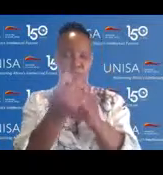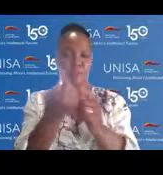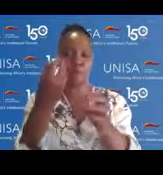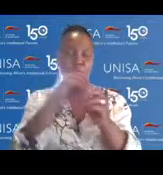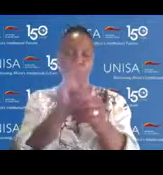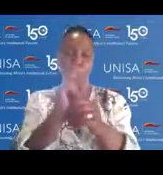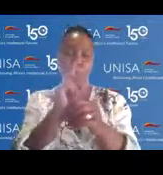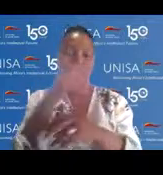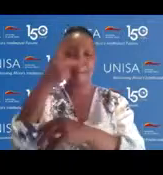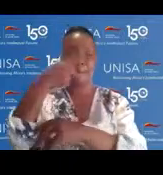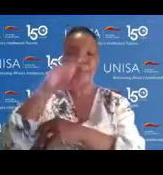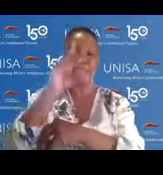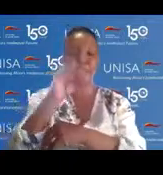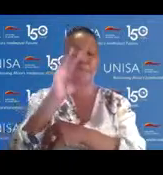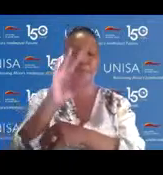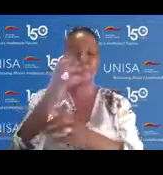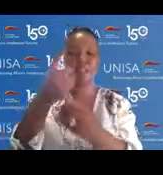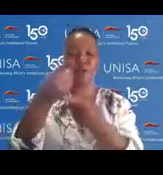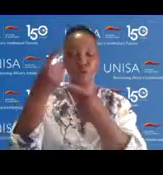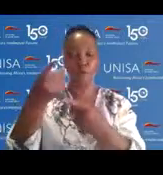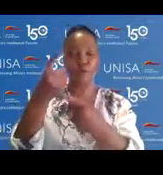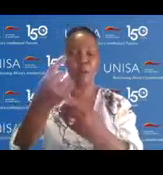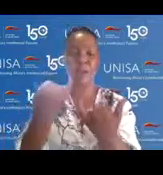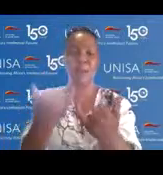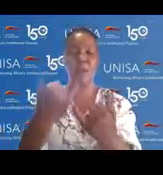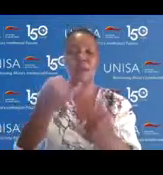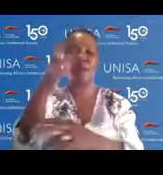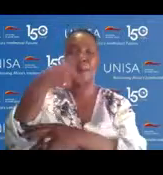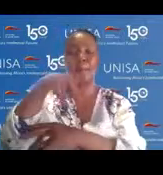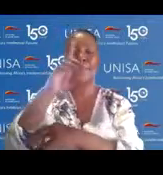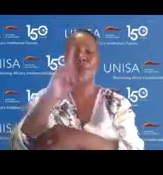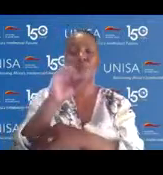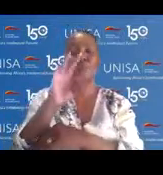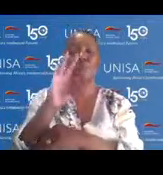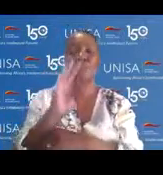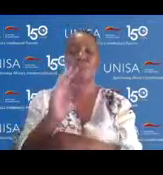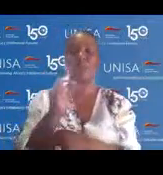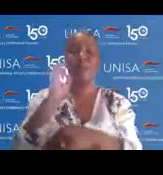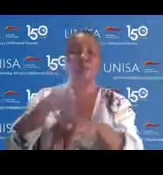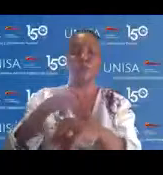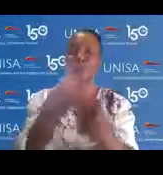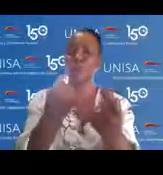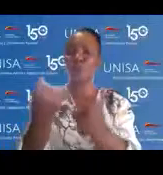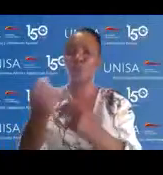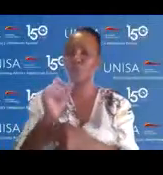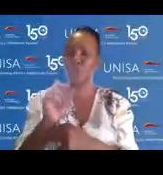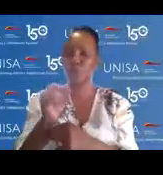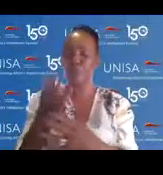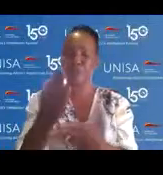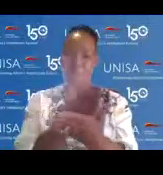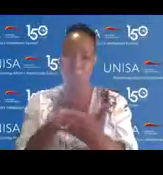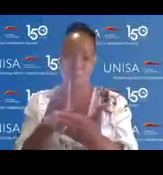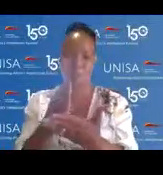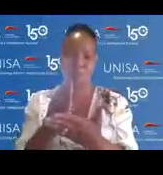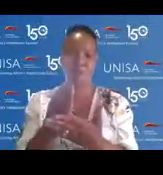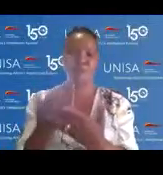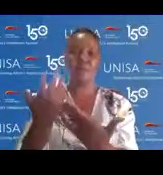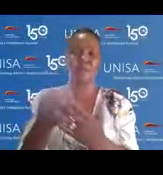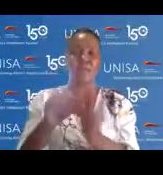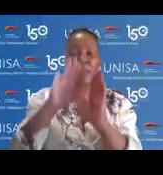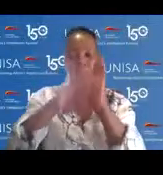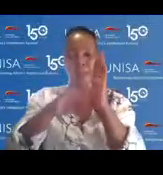the document is now a PDF. And all I need to do is to either share it right here at the bottom,